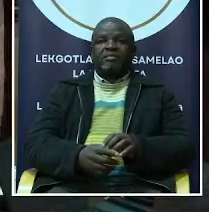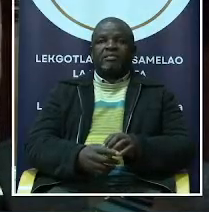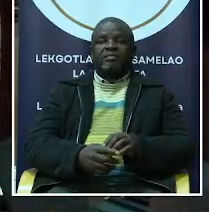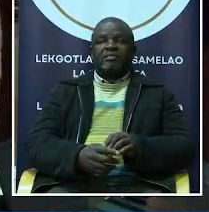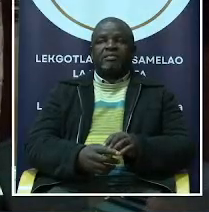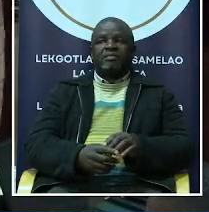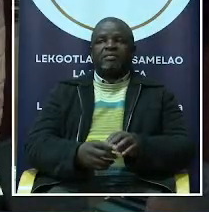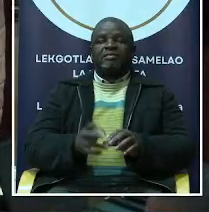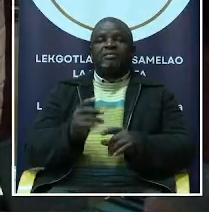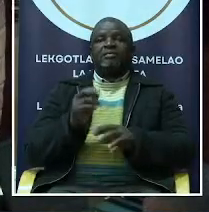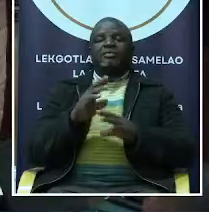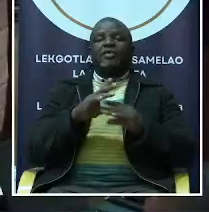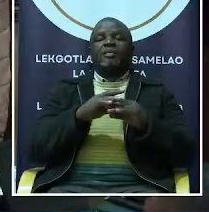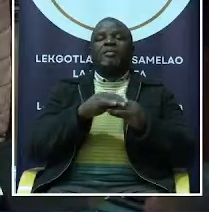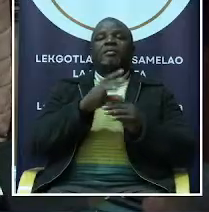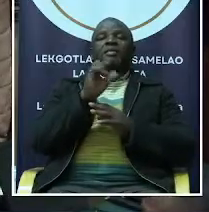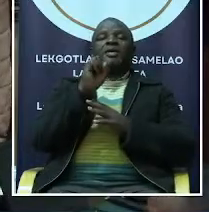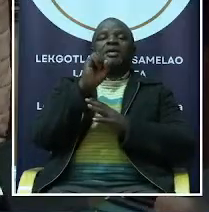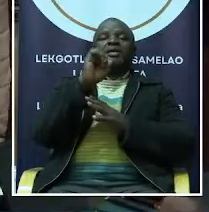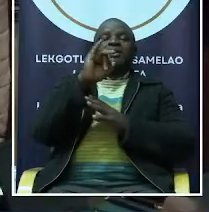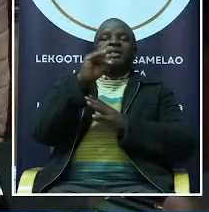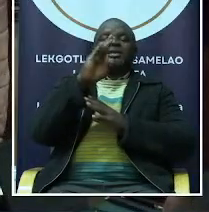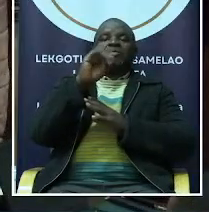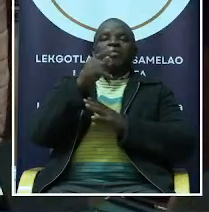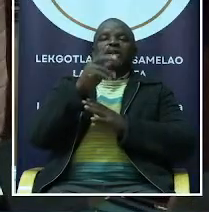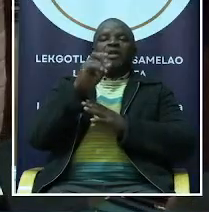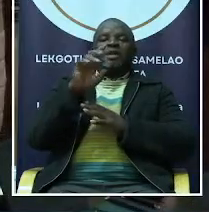Honorable Sibongile Sithole.